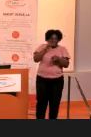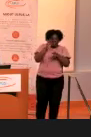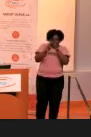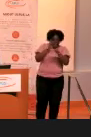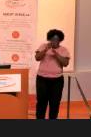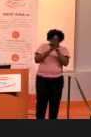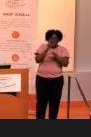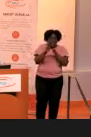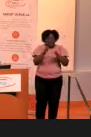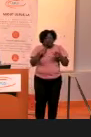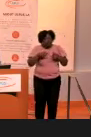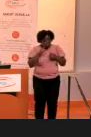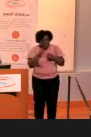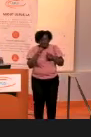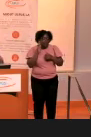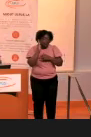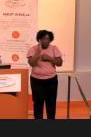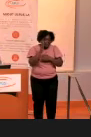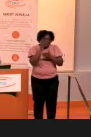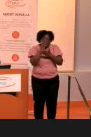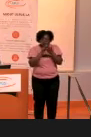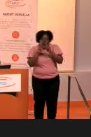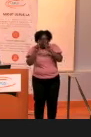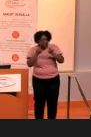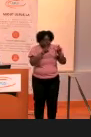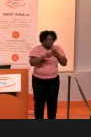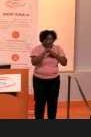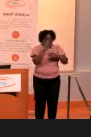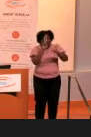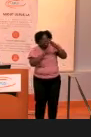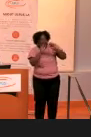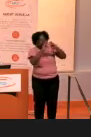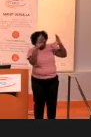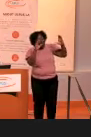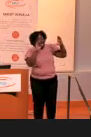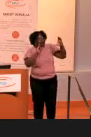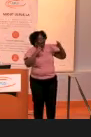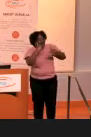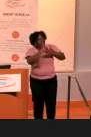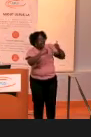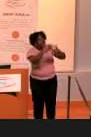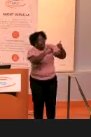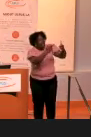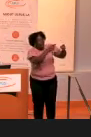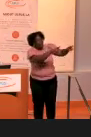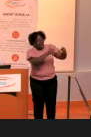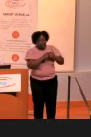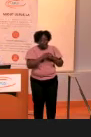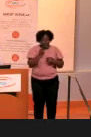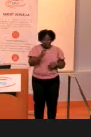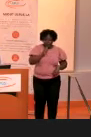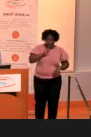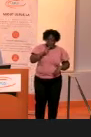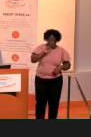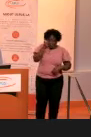will ultimately be able to better predict what the course of your lupus is going to be. So stay tuned for the next